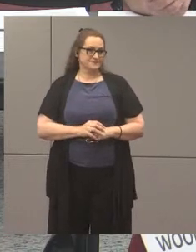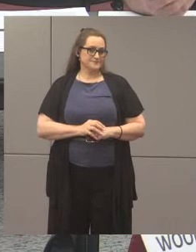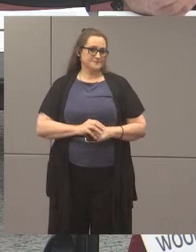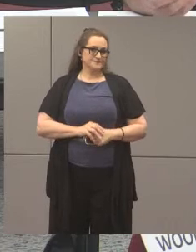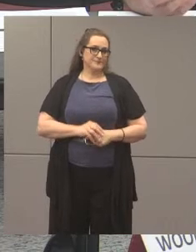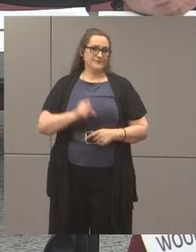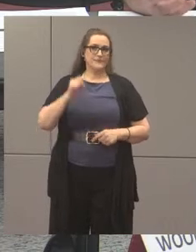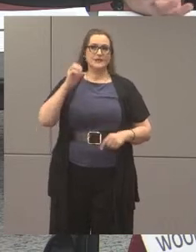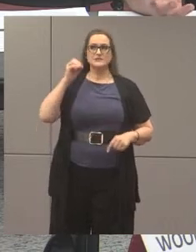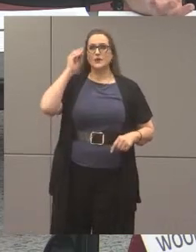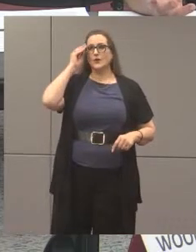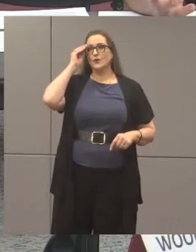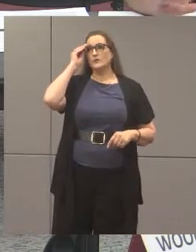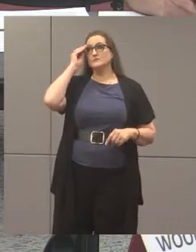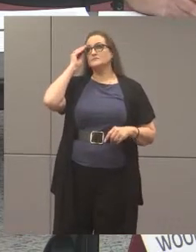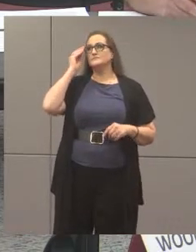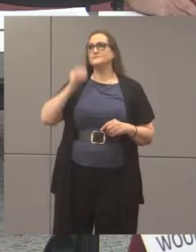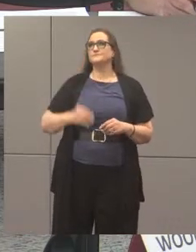So